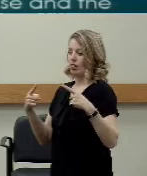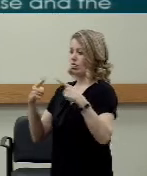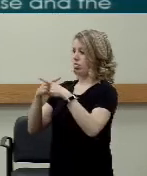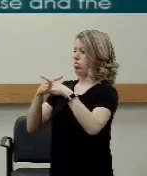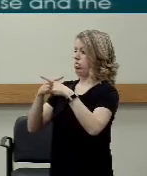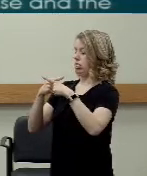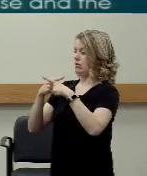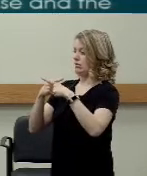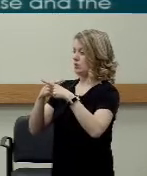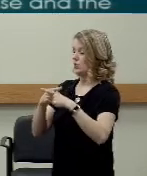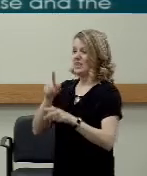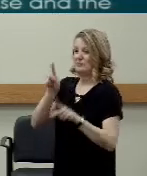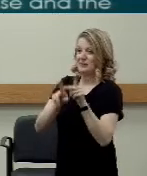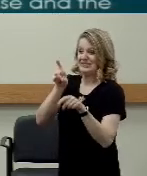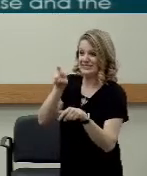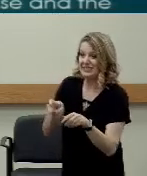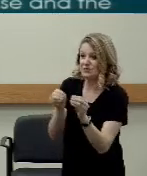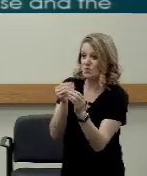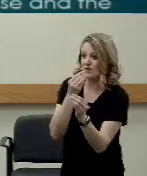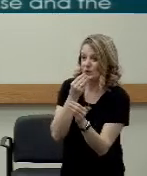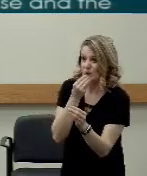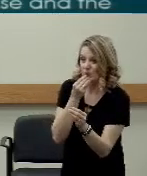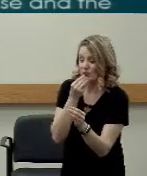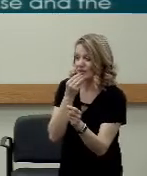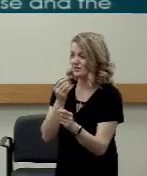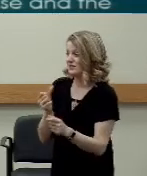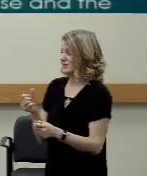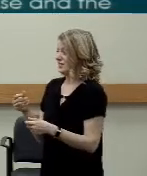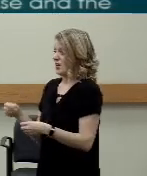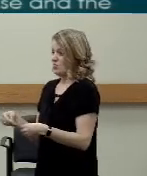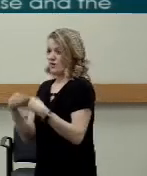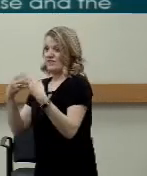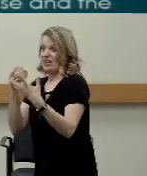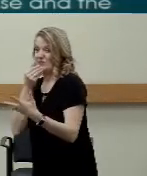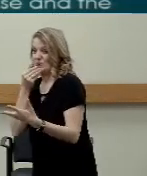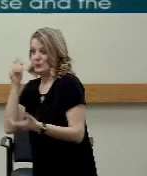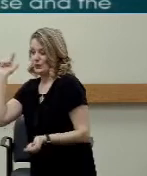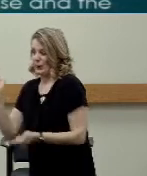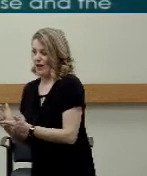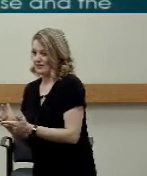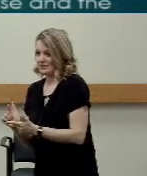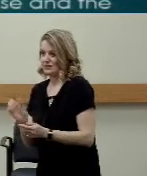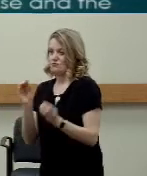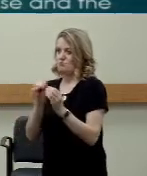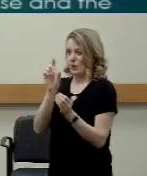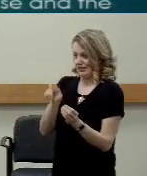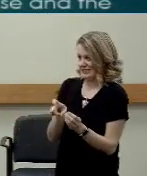increase and the food supply decrease.